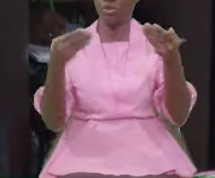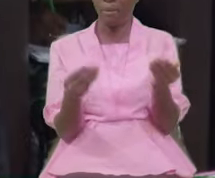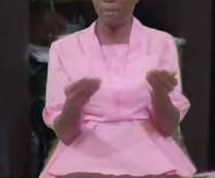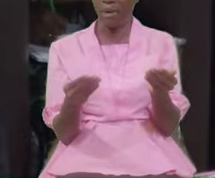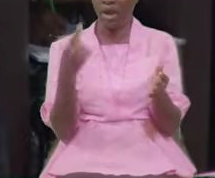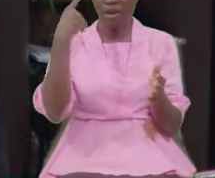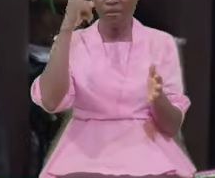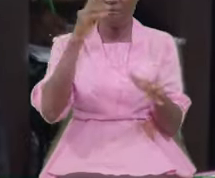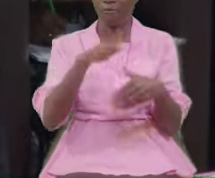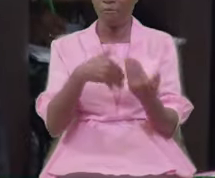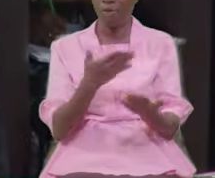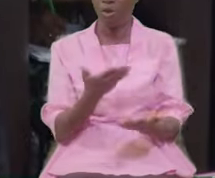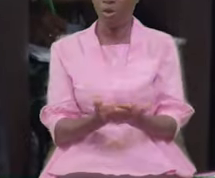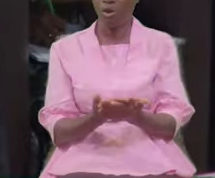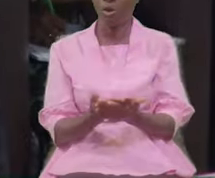saag